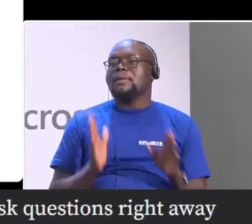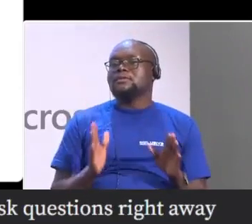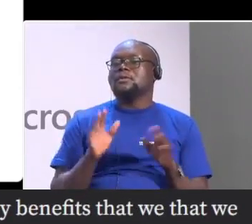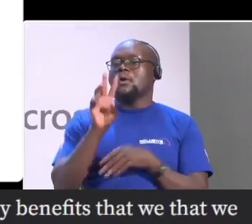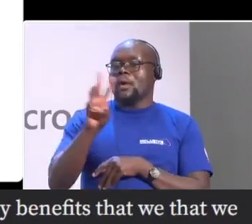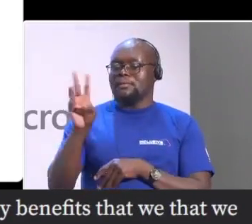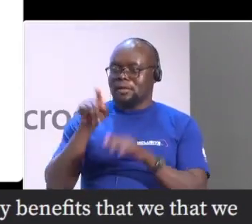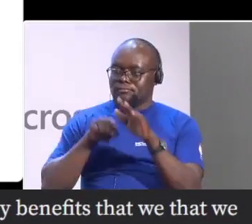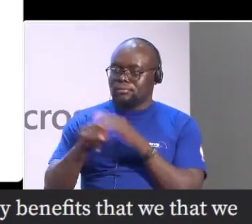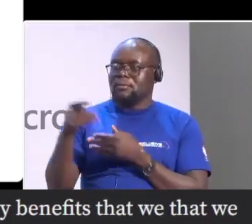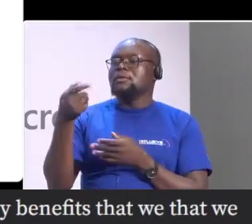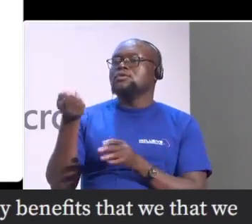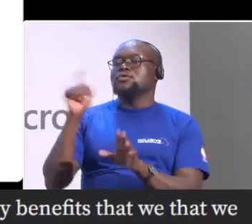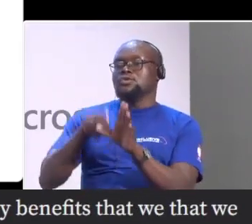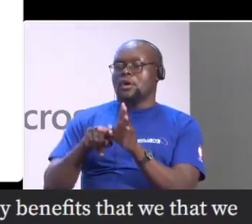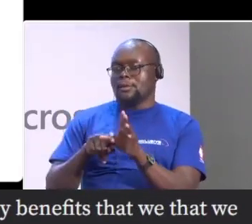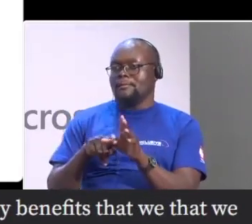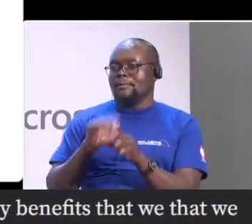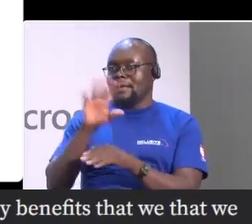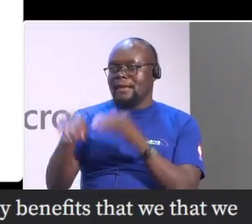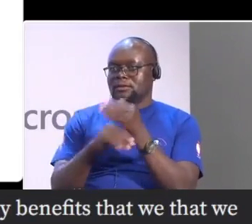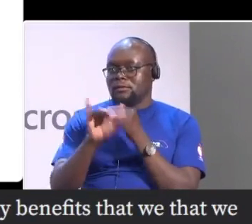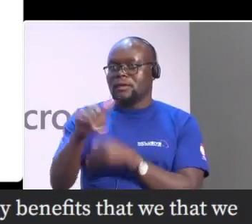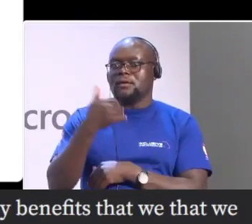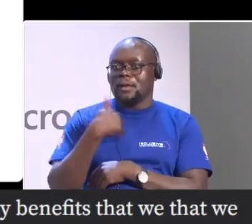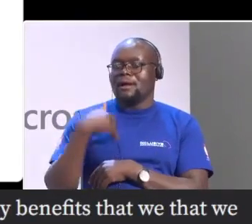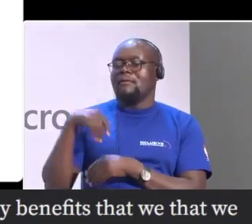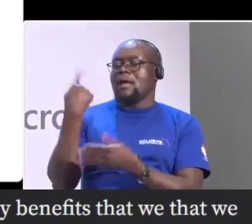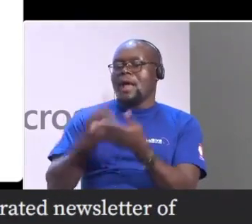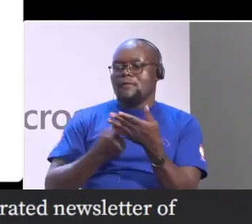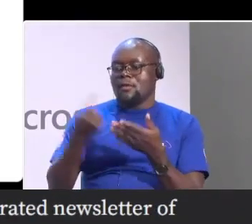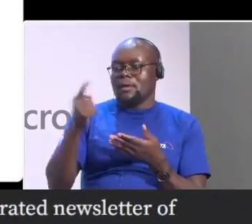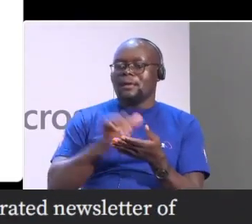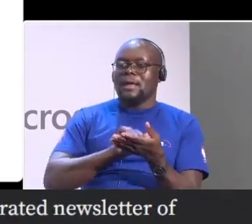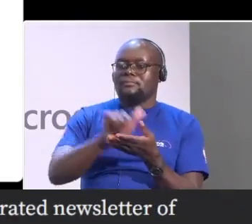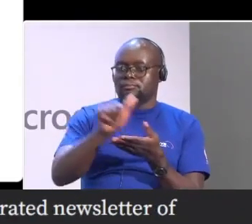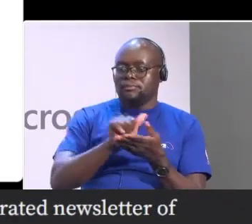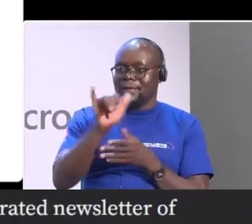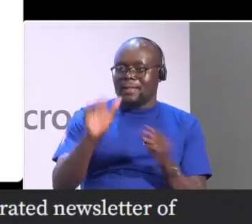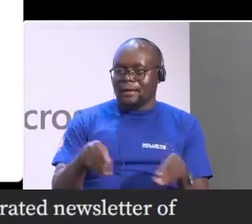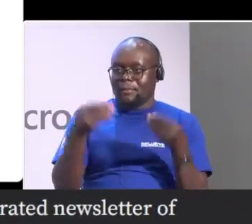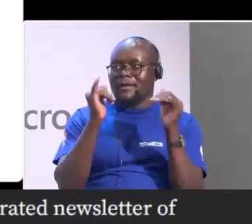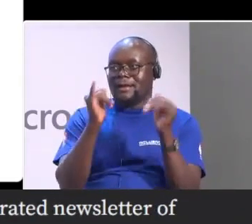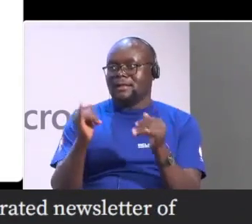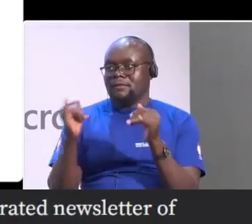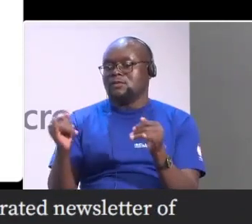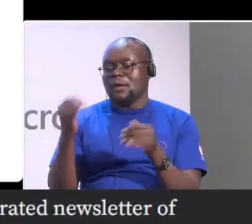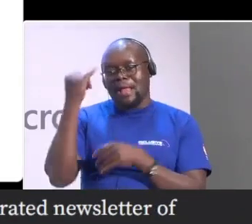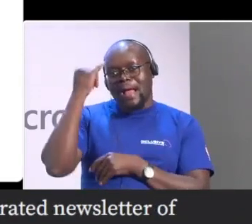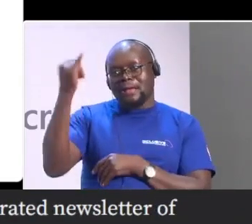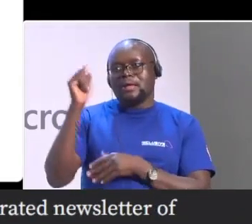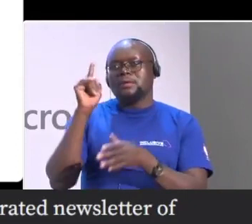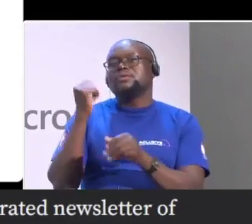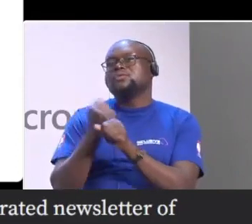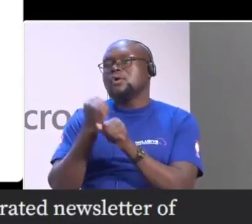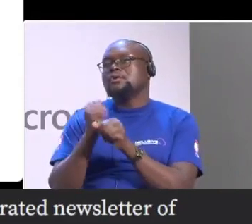the website, you sign up. In addition to that, we have a weekly newsletter, and that provides individuals insight into what's